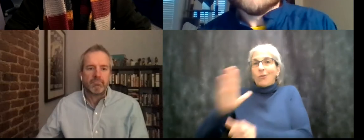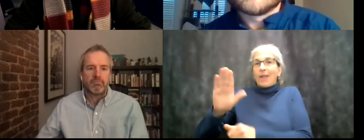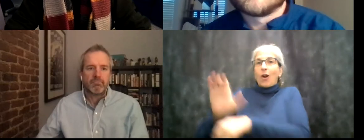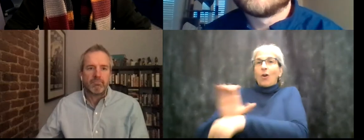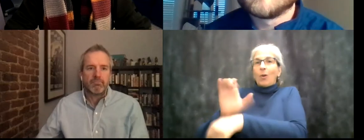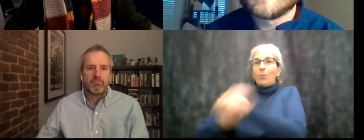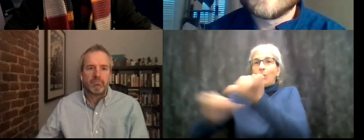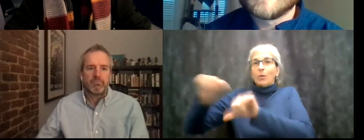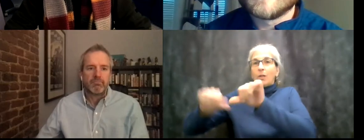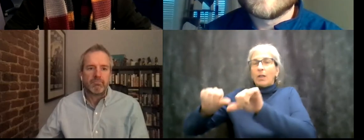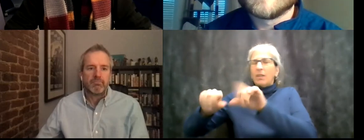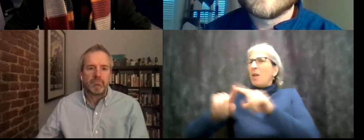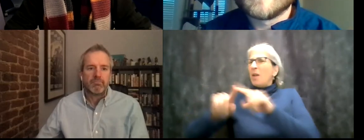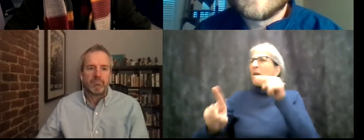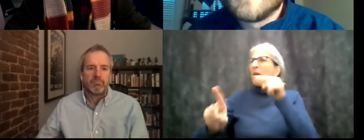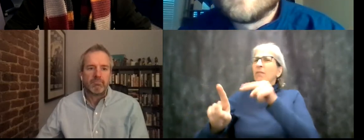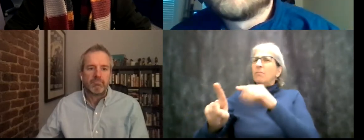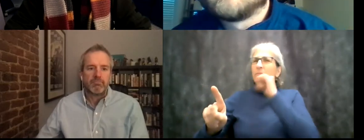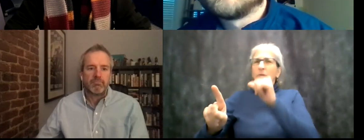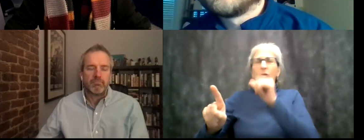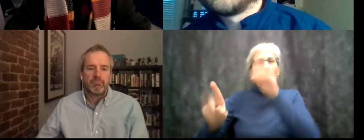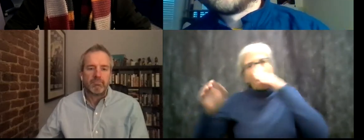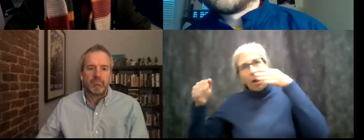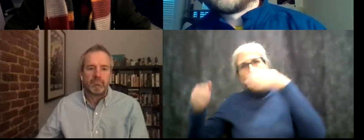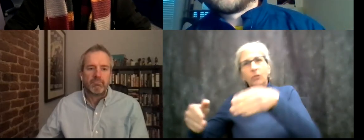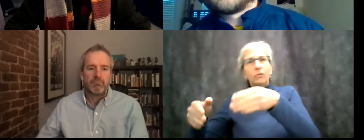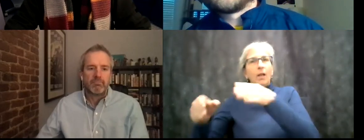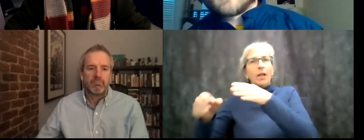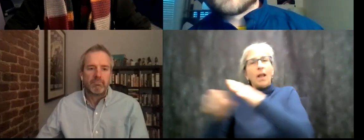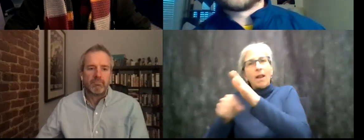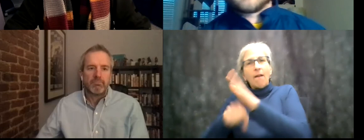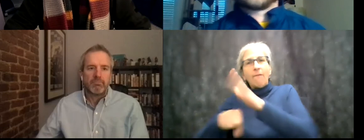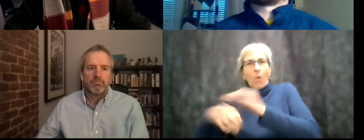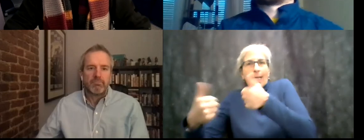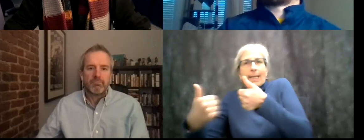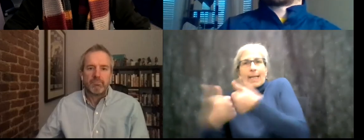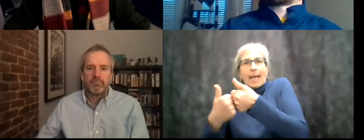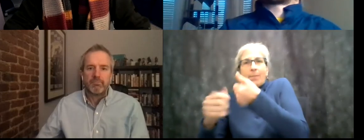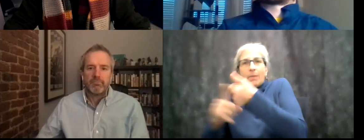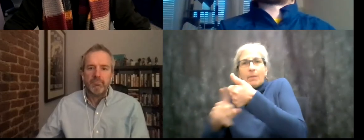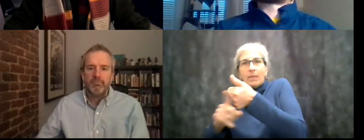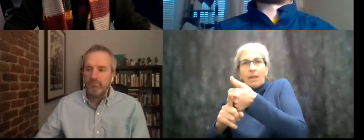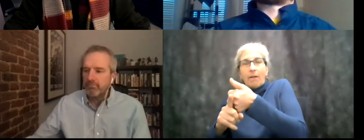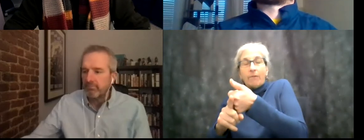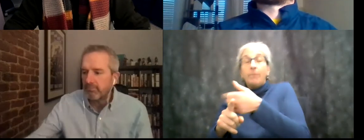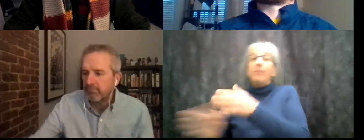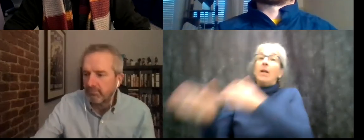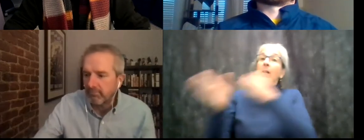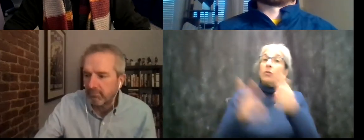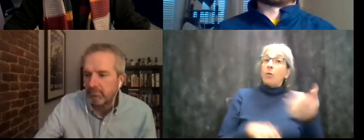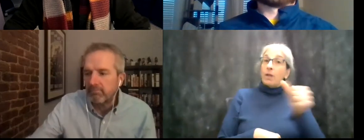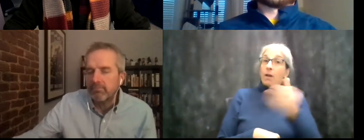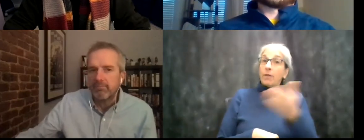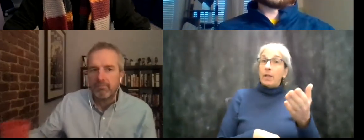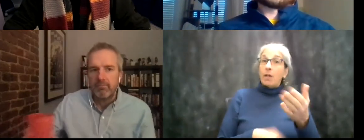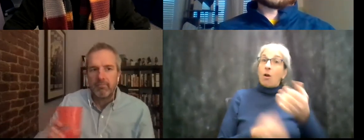they don't concentrate on games as much as we would like to see in the industry. And so the other option too